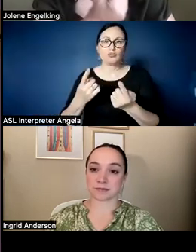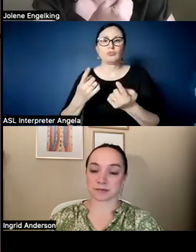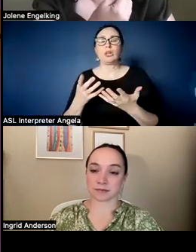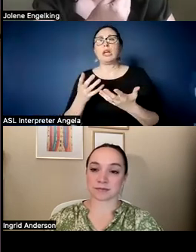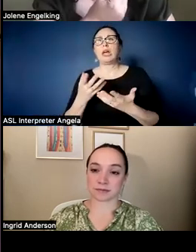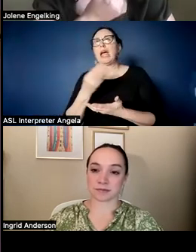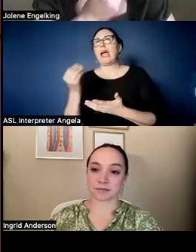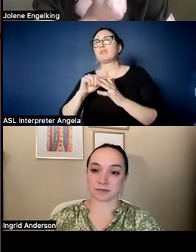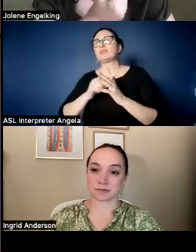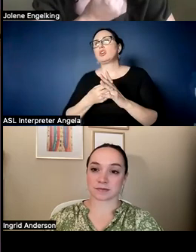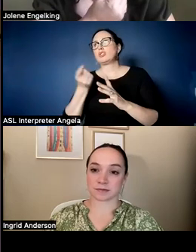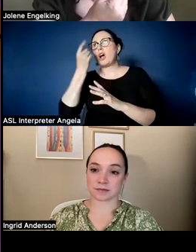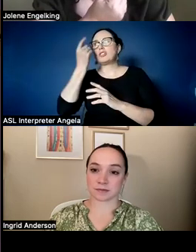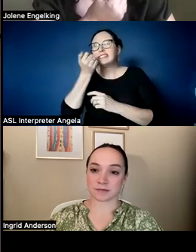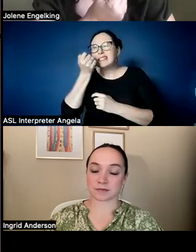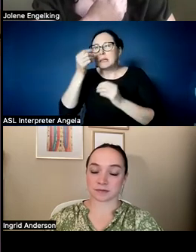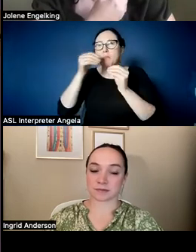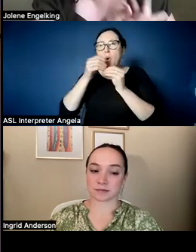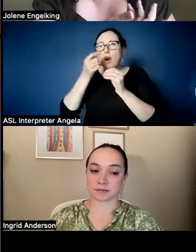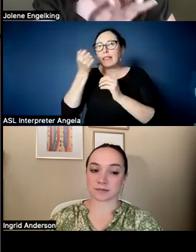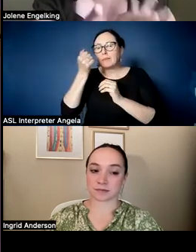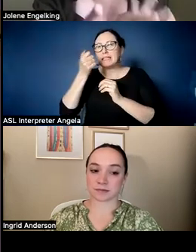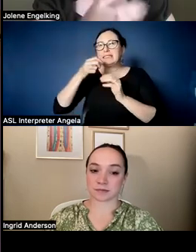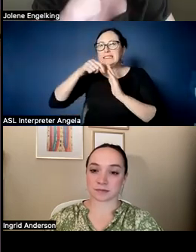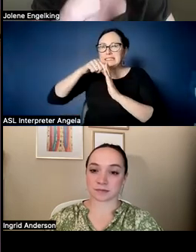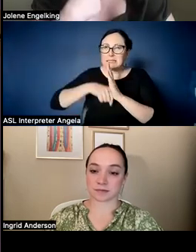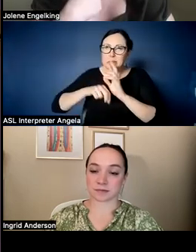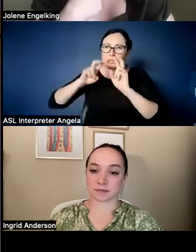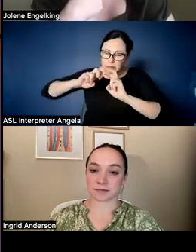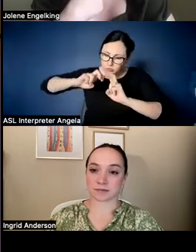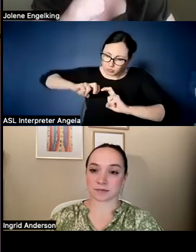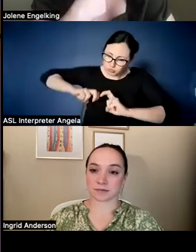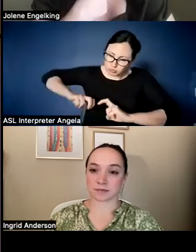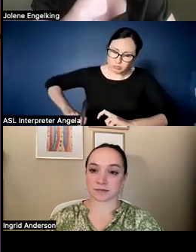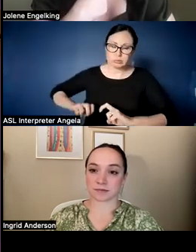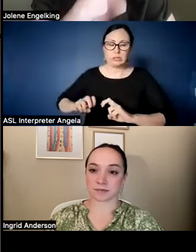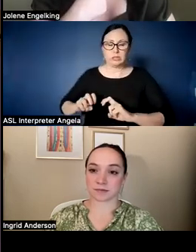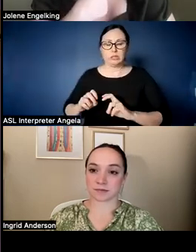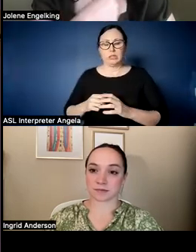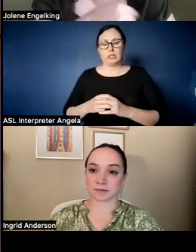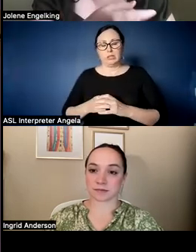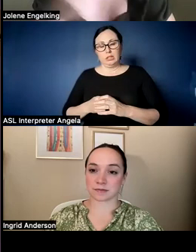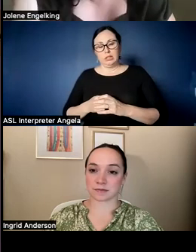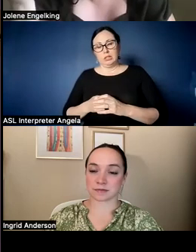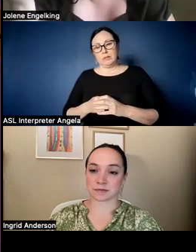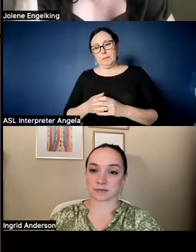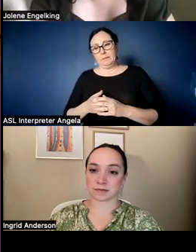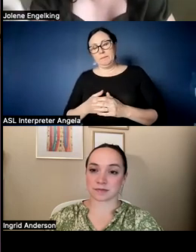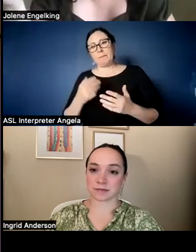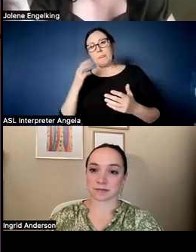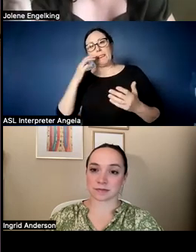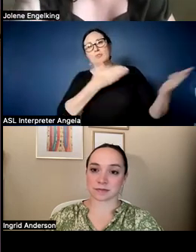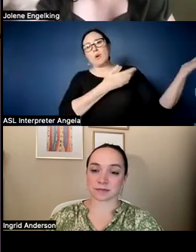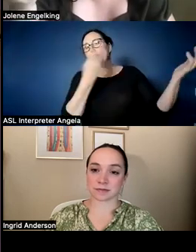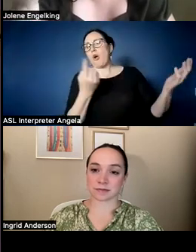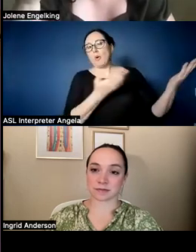a little bit more and a little bit deeper. But with those, I'd always bring in, some of, the local systems folks to kind of like talk